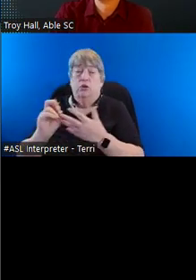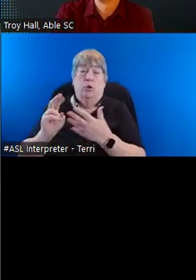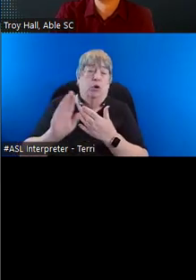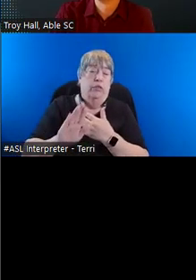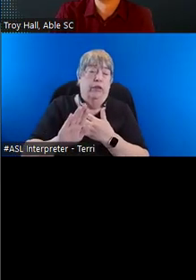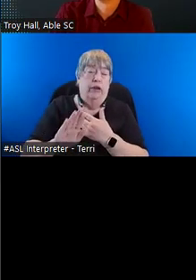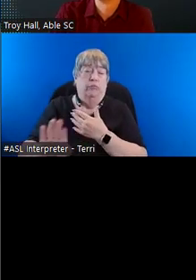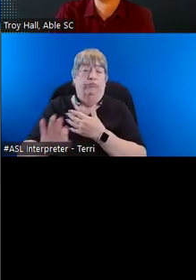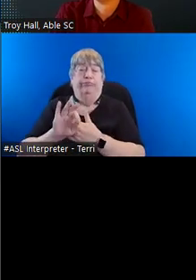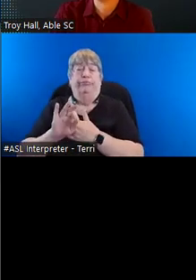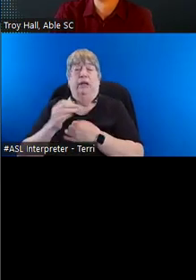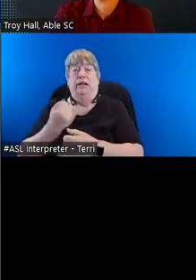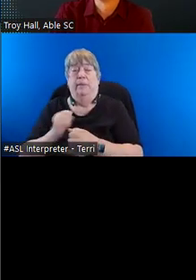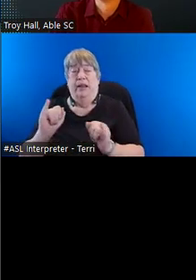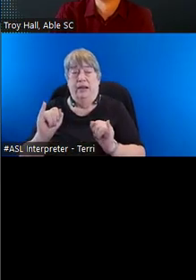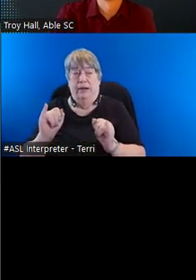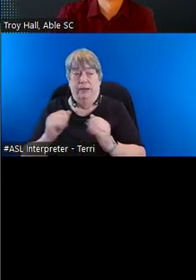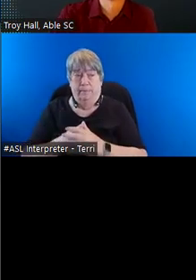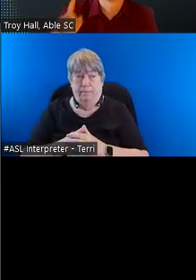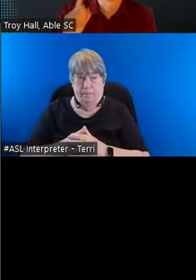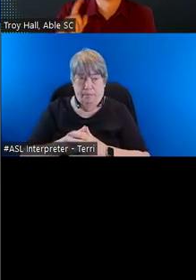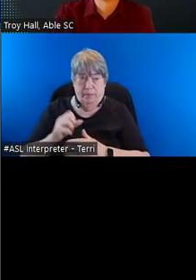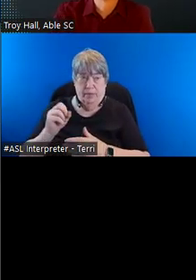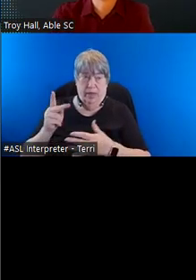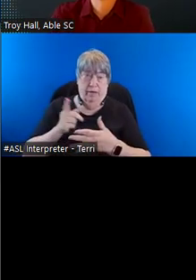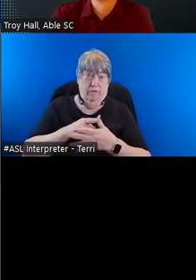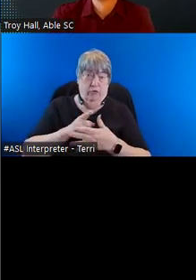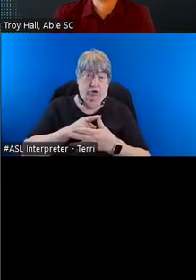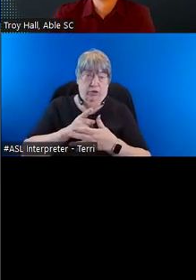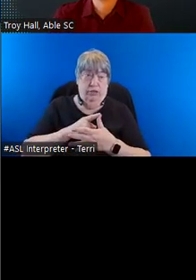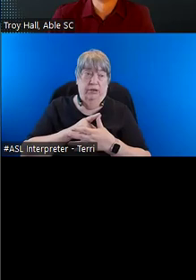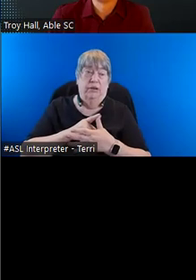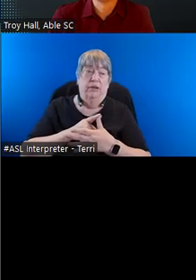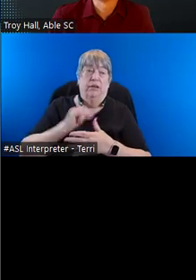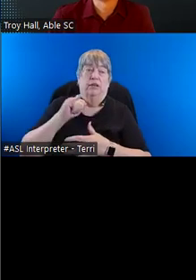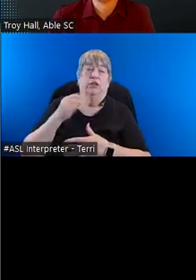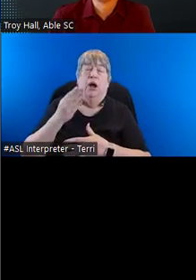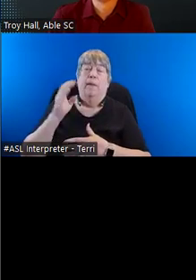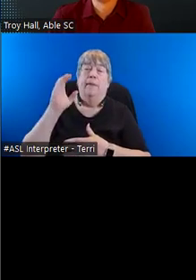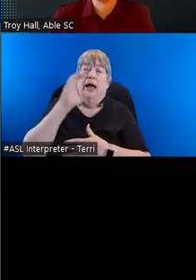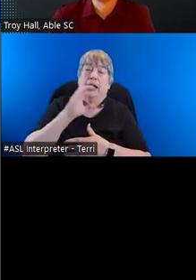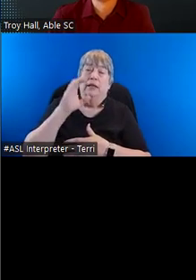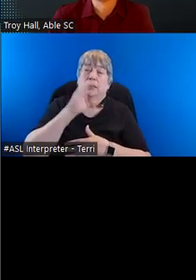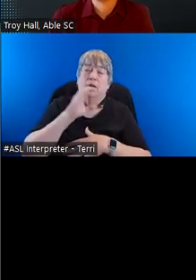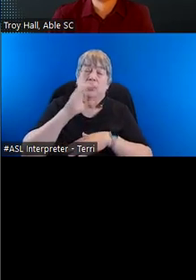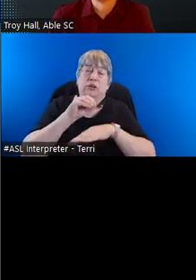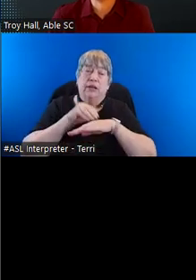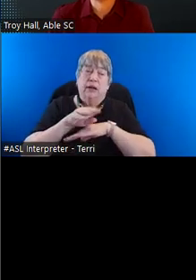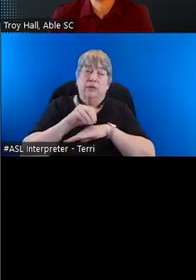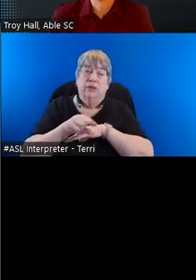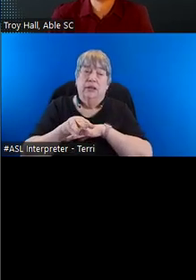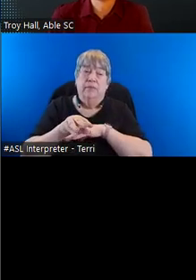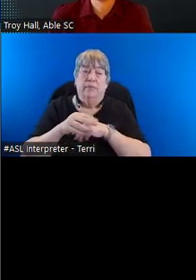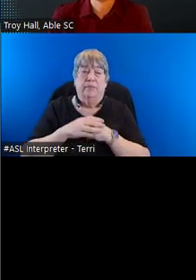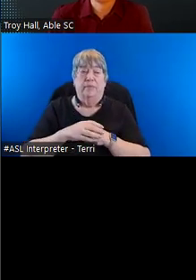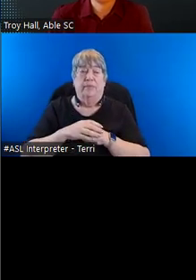right? All right, so we're going to talk about one of the first pre-EDs, and that is job exploration counseling. That